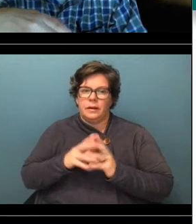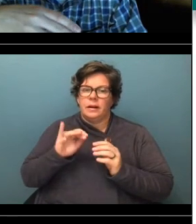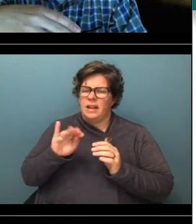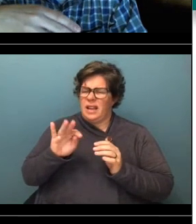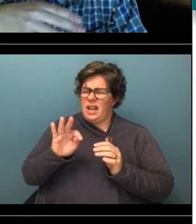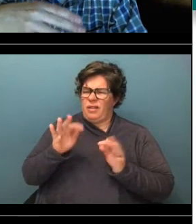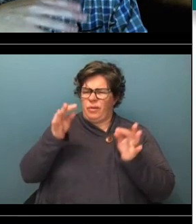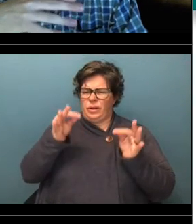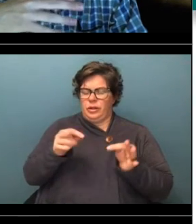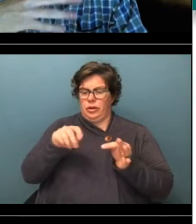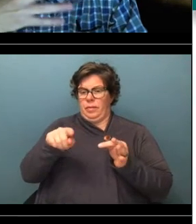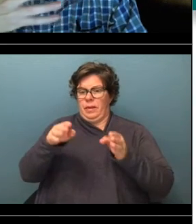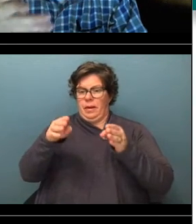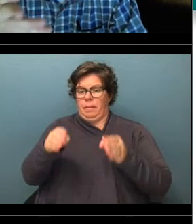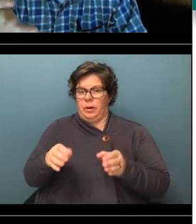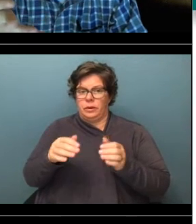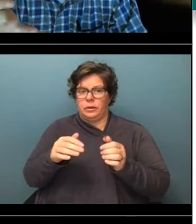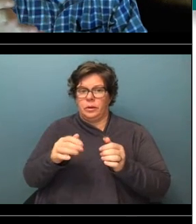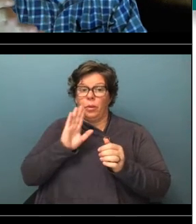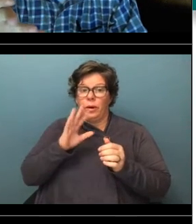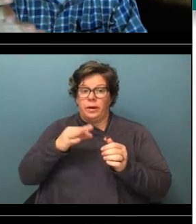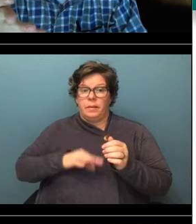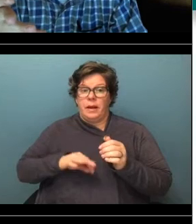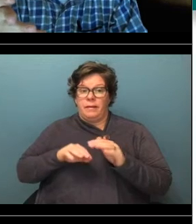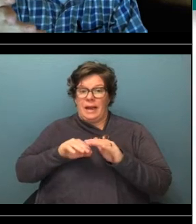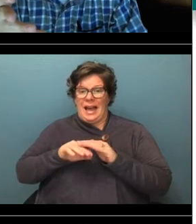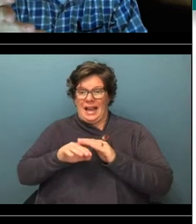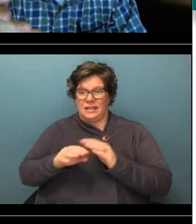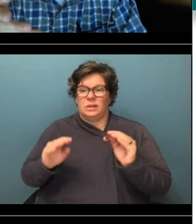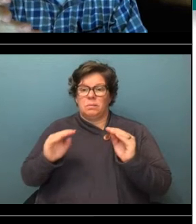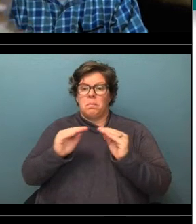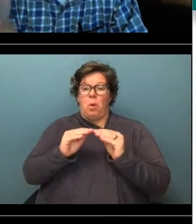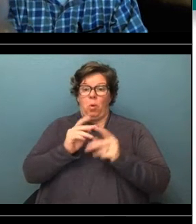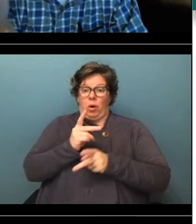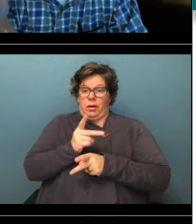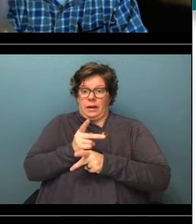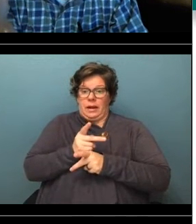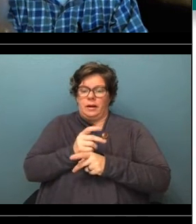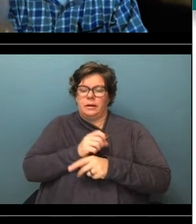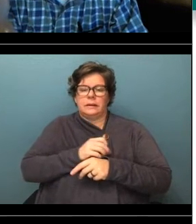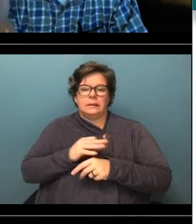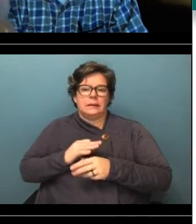determined that an individual would benefit from accessing a higher level of care, staff may